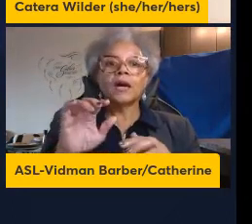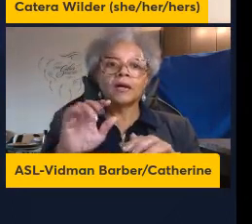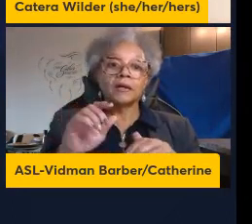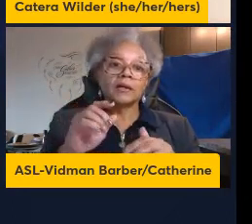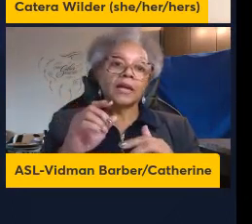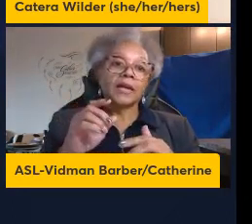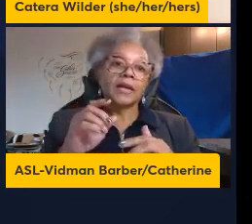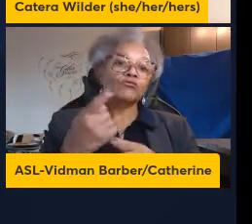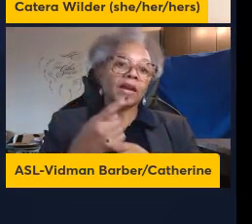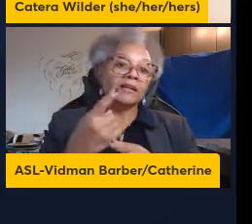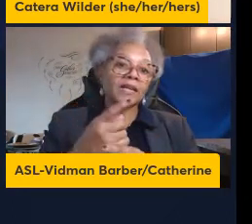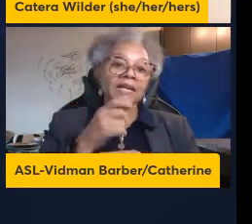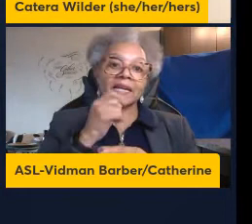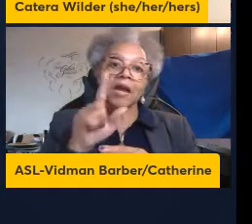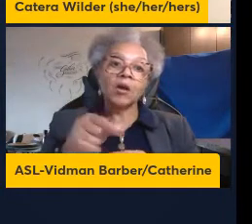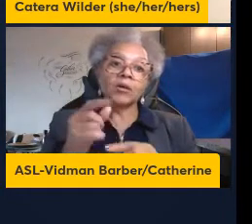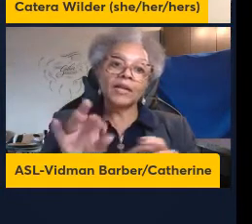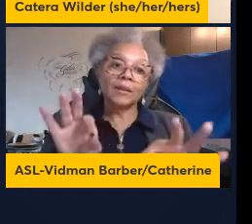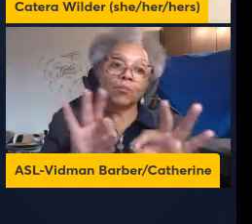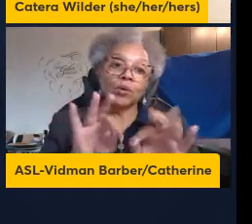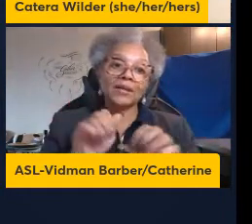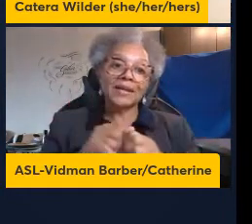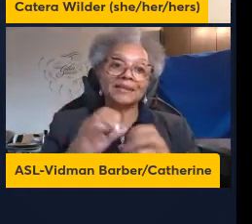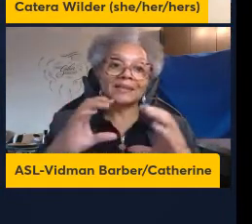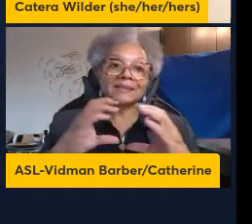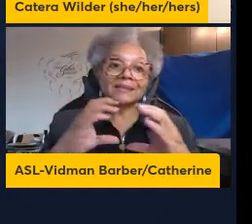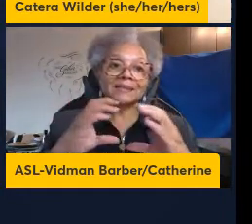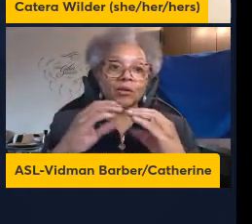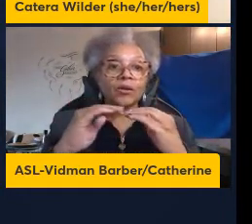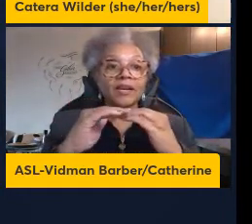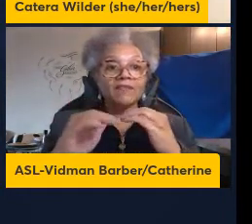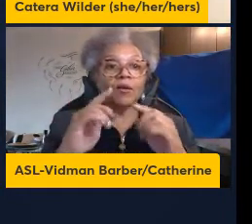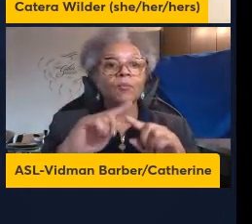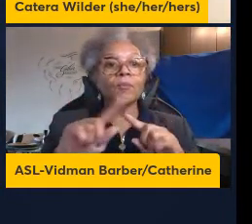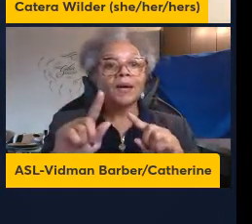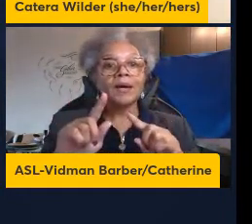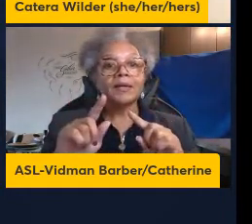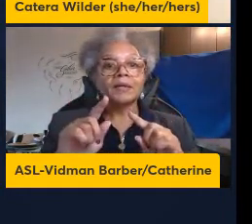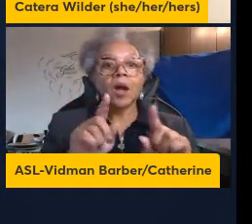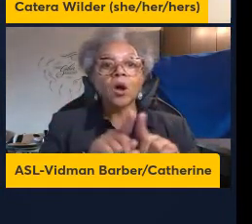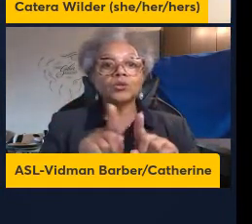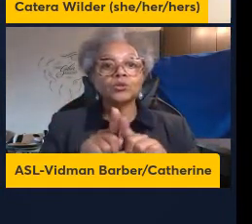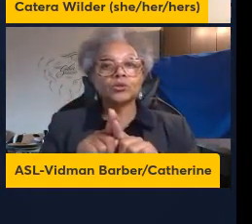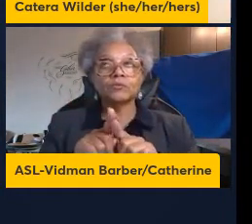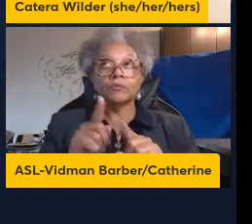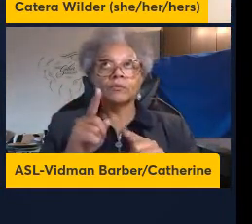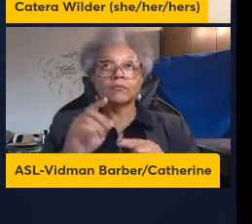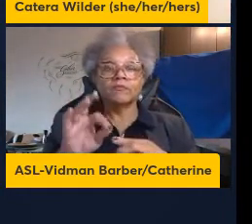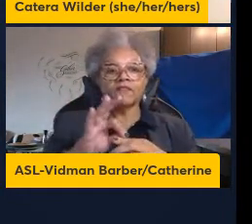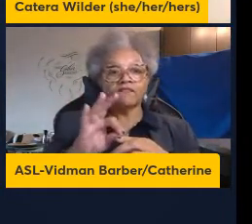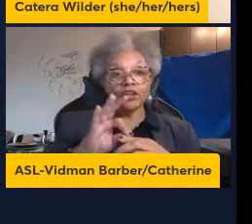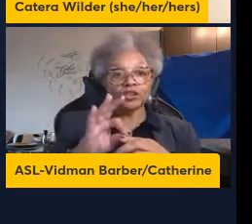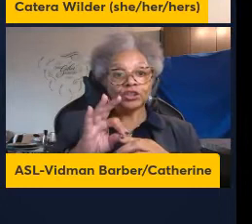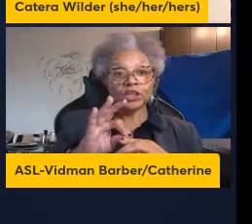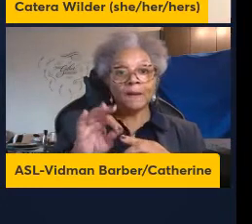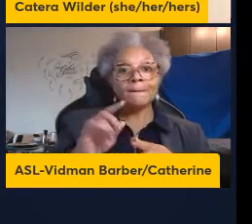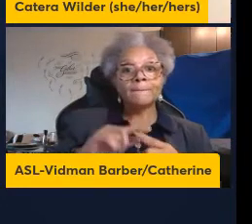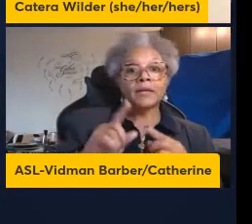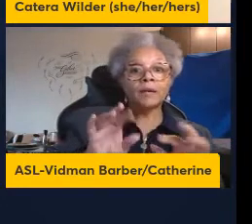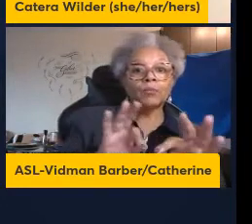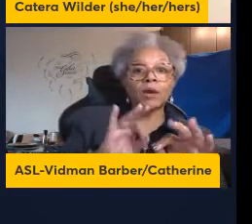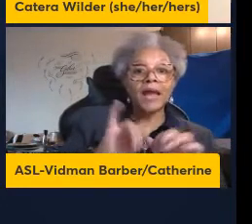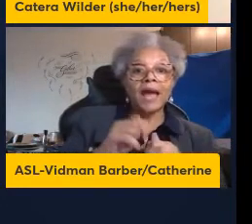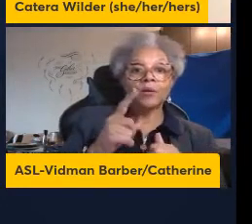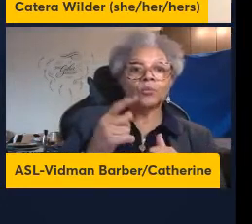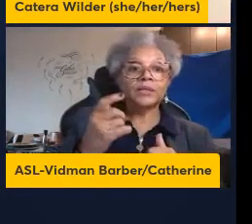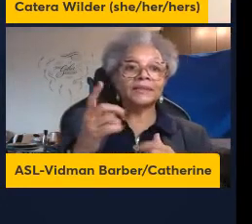again, important just at the cellular level, but how this plays out in terms of function is important when we're thinking about just